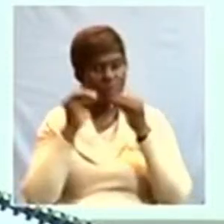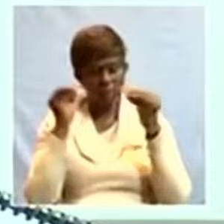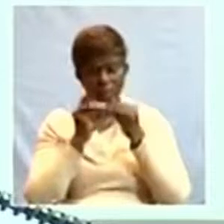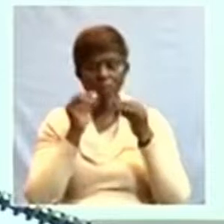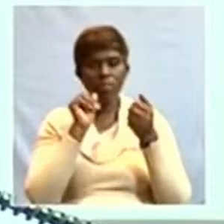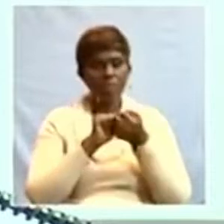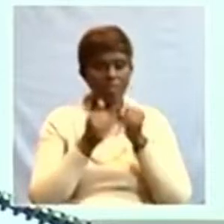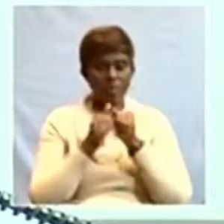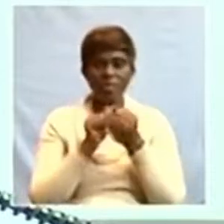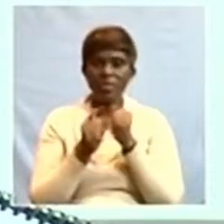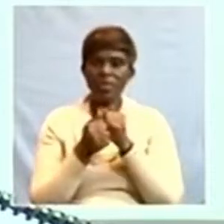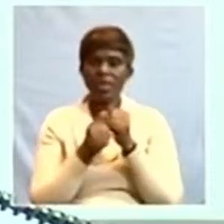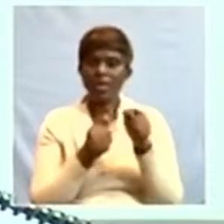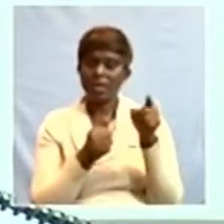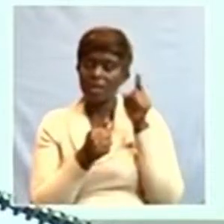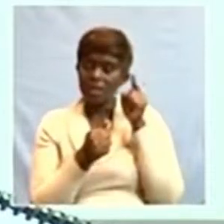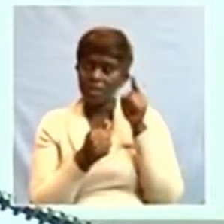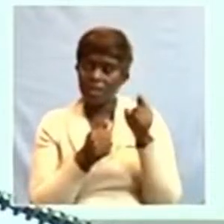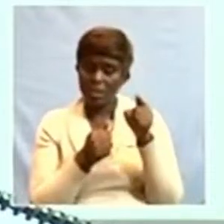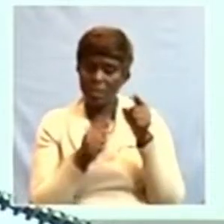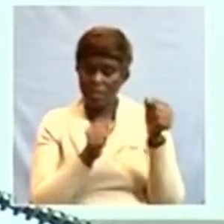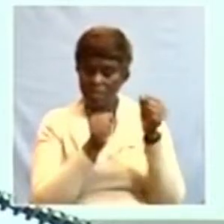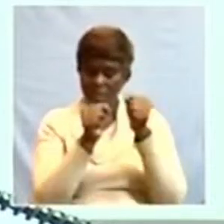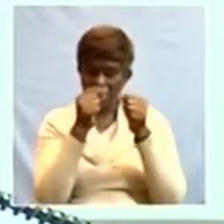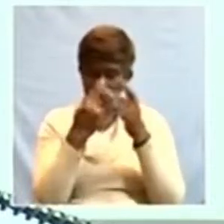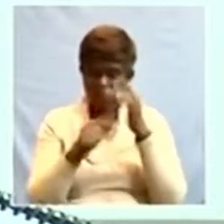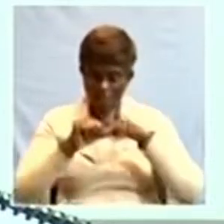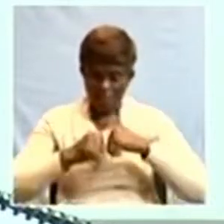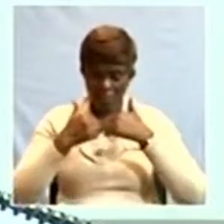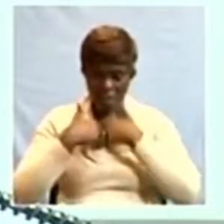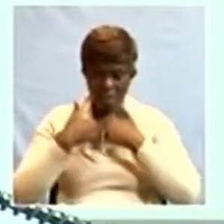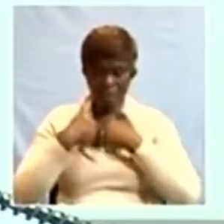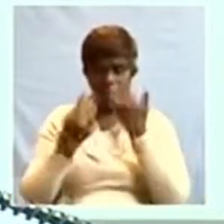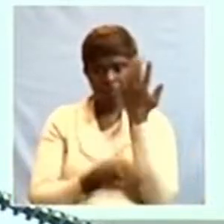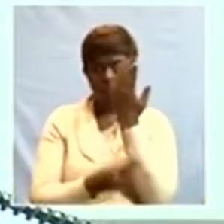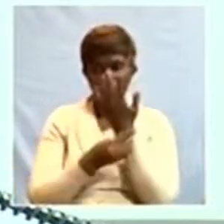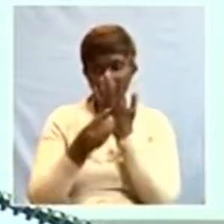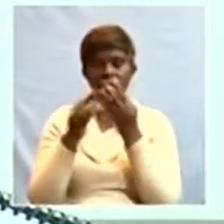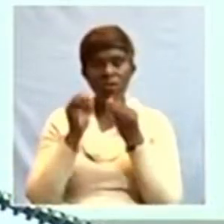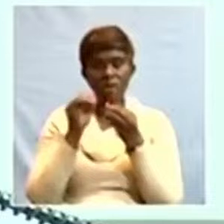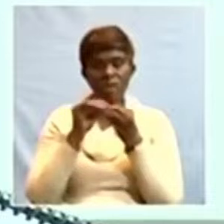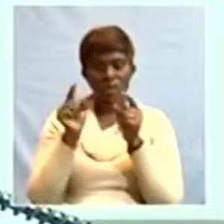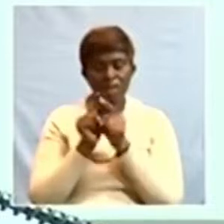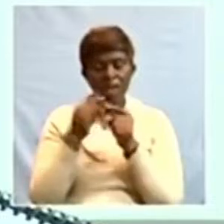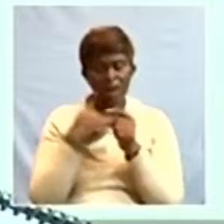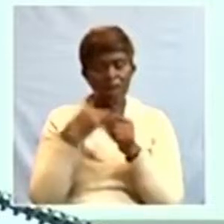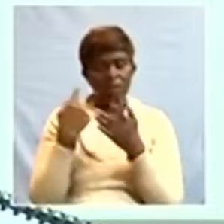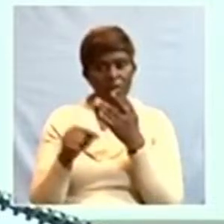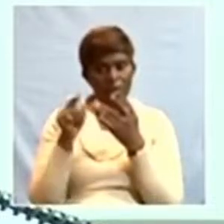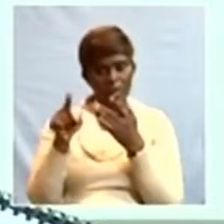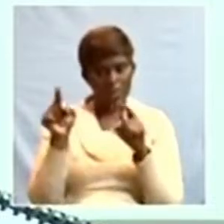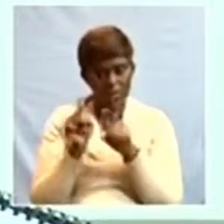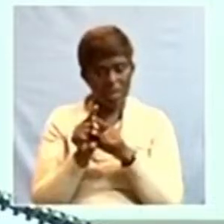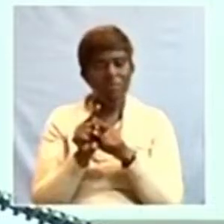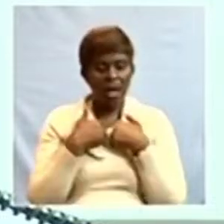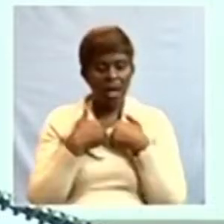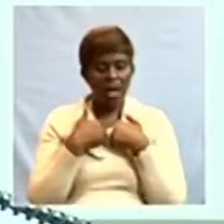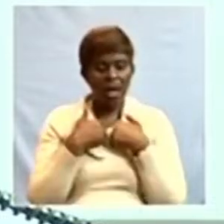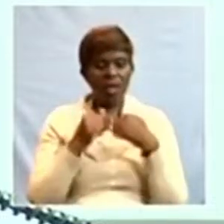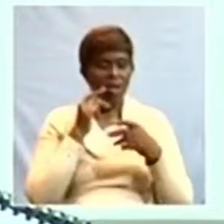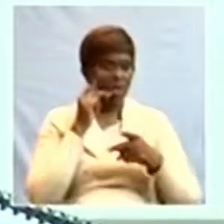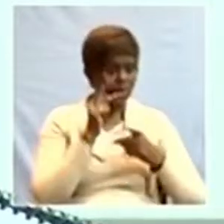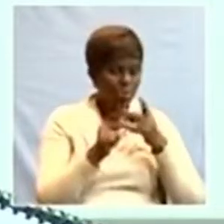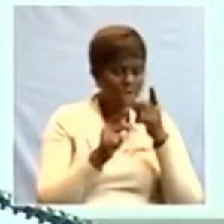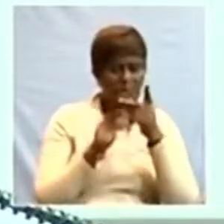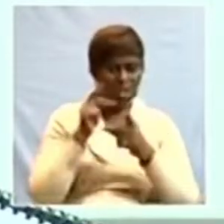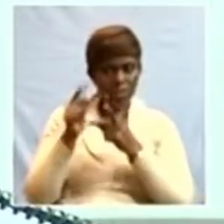queries. This system that has been developed has actually it's been a process developing